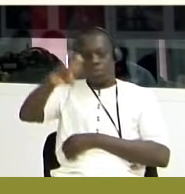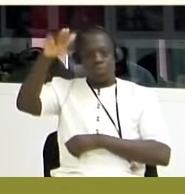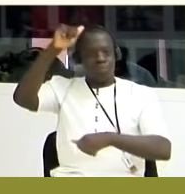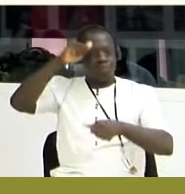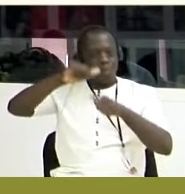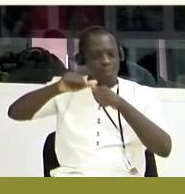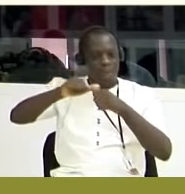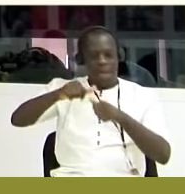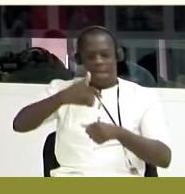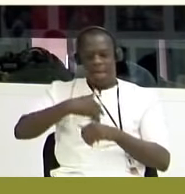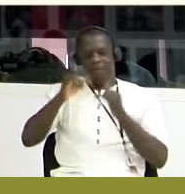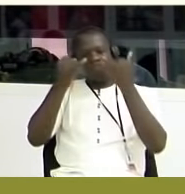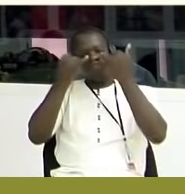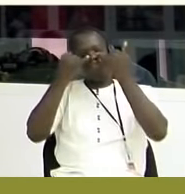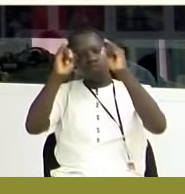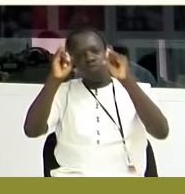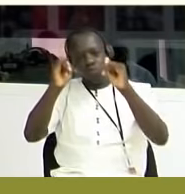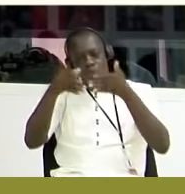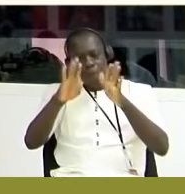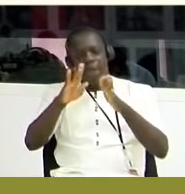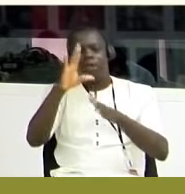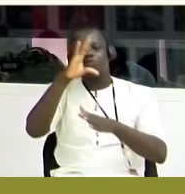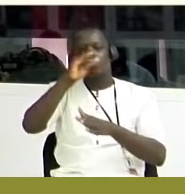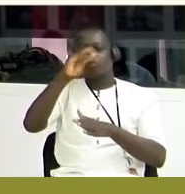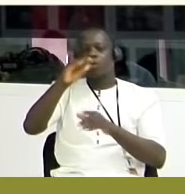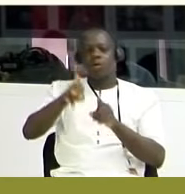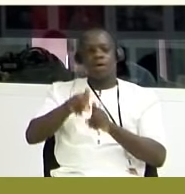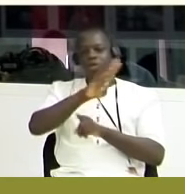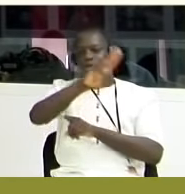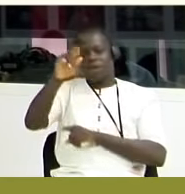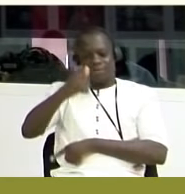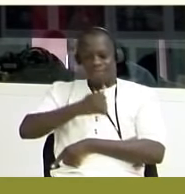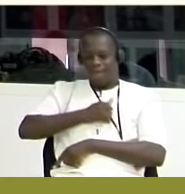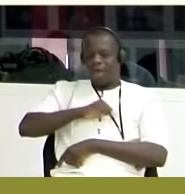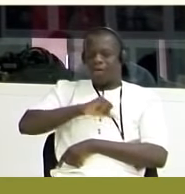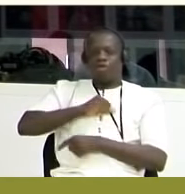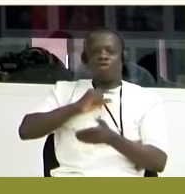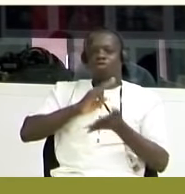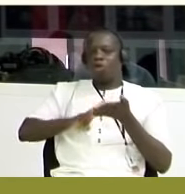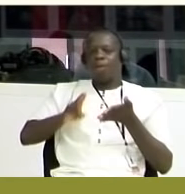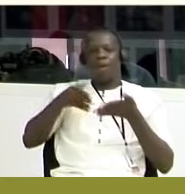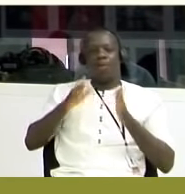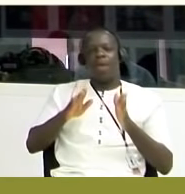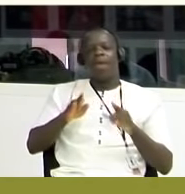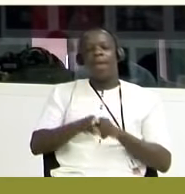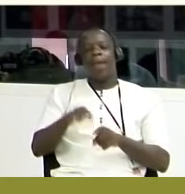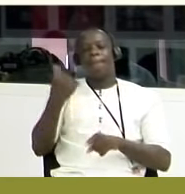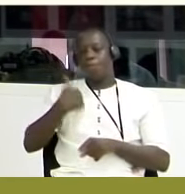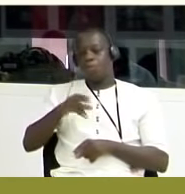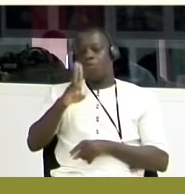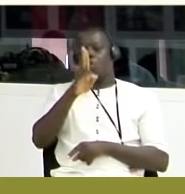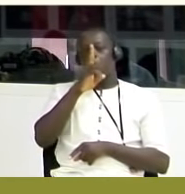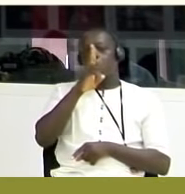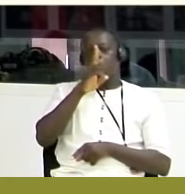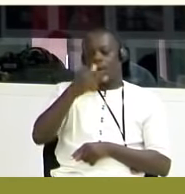my nature. The people who I work with in the gendarmerie, the police, and